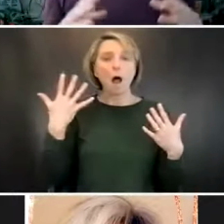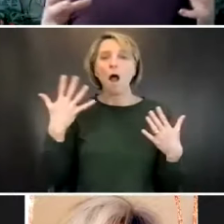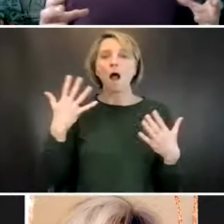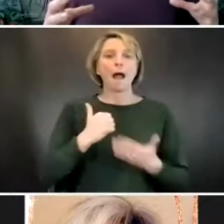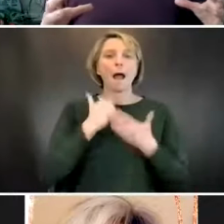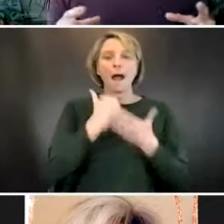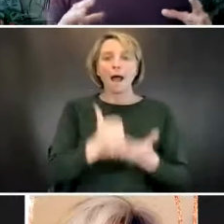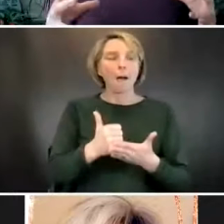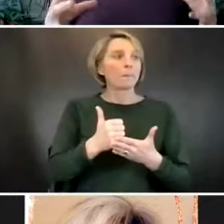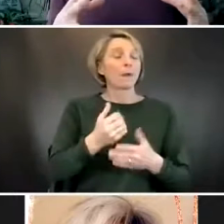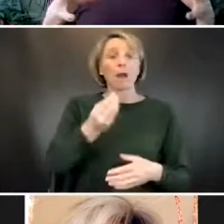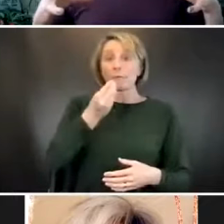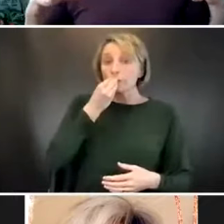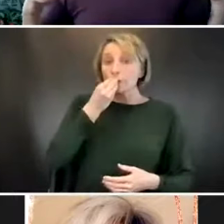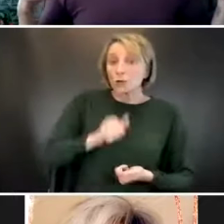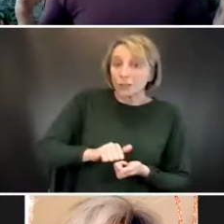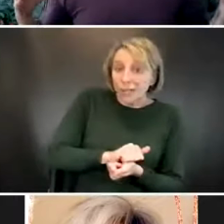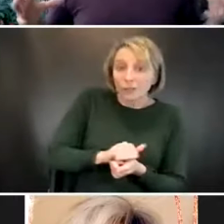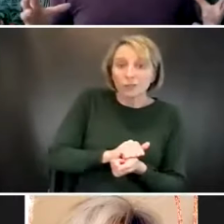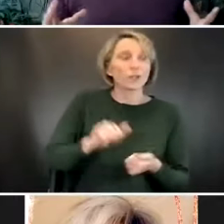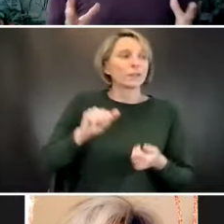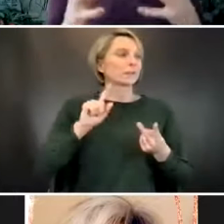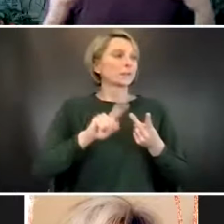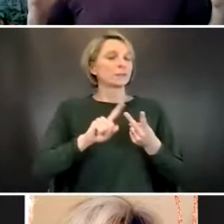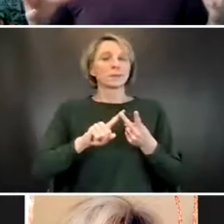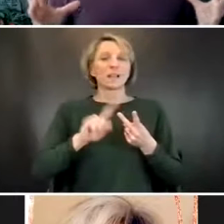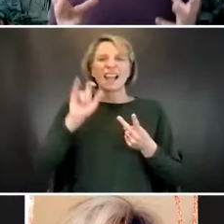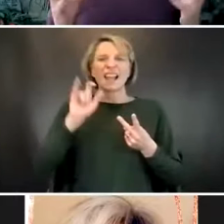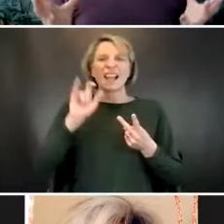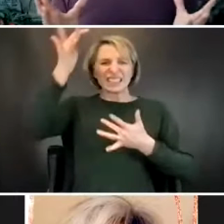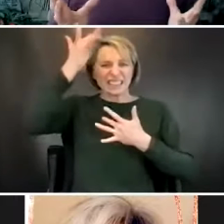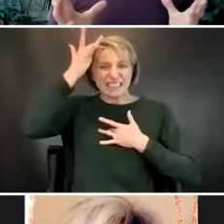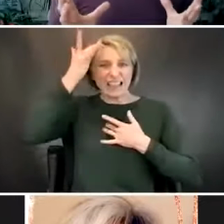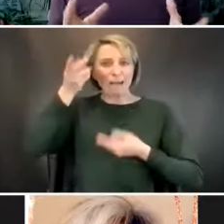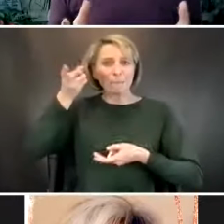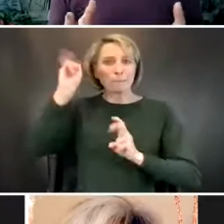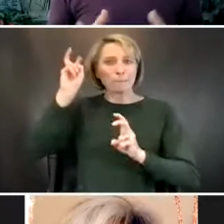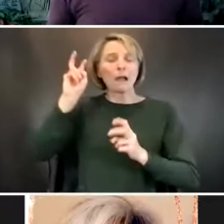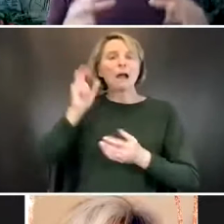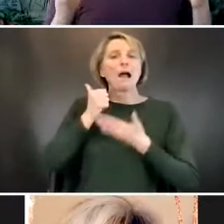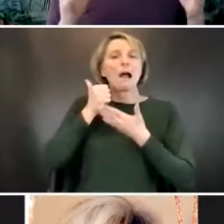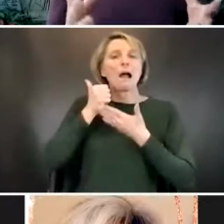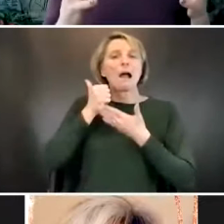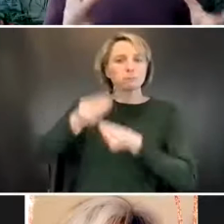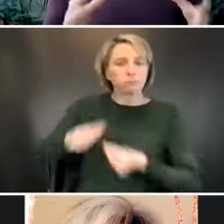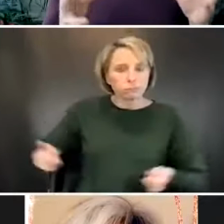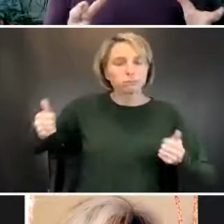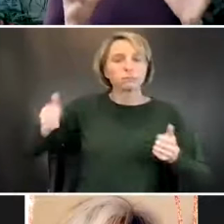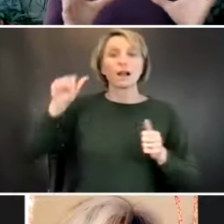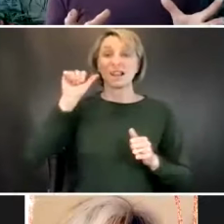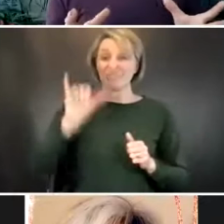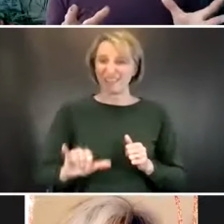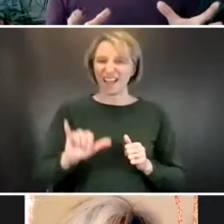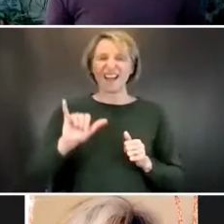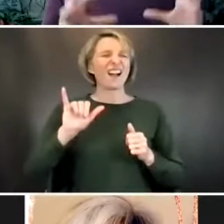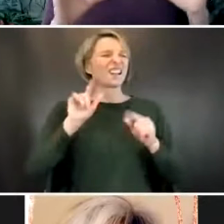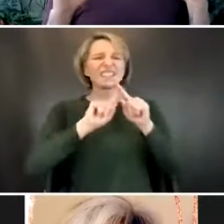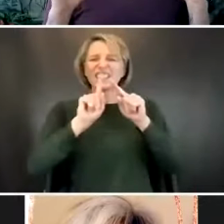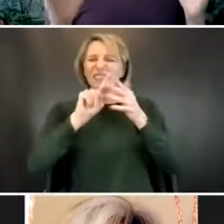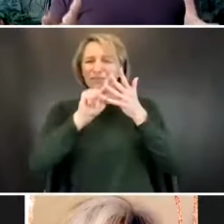So everything is controlled that we're not really thinking about by this autonomic nervous system. And its main goal is to keep us